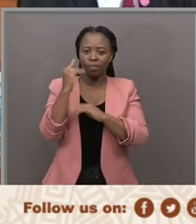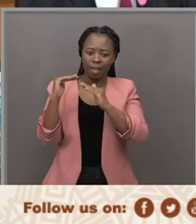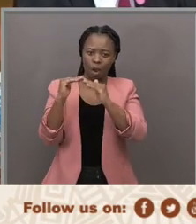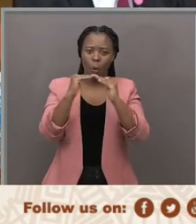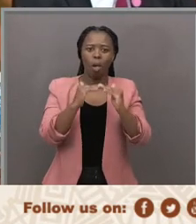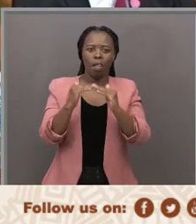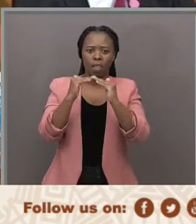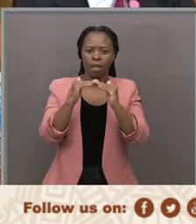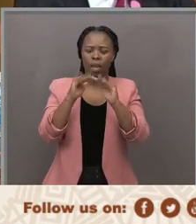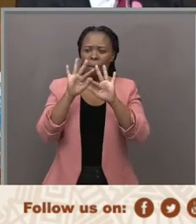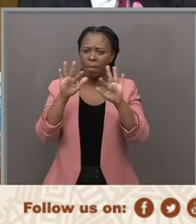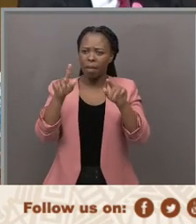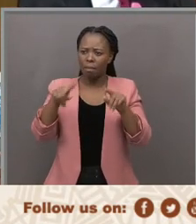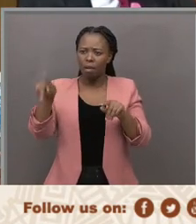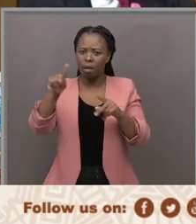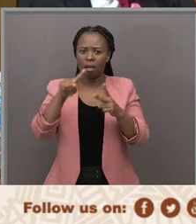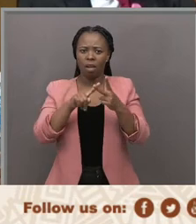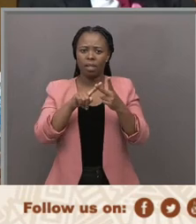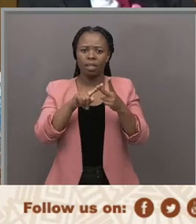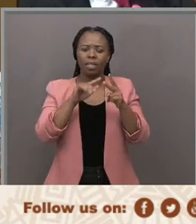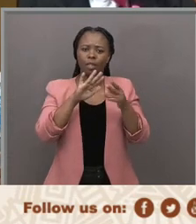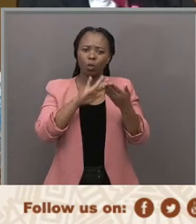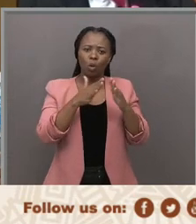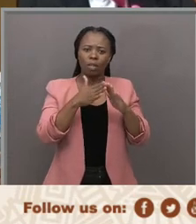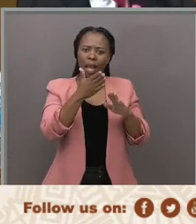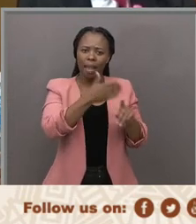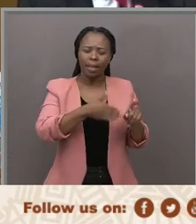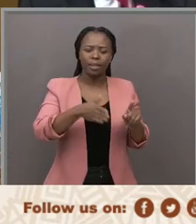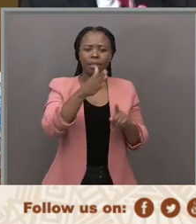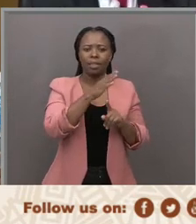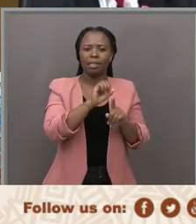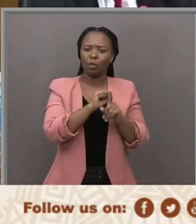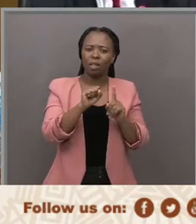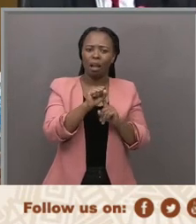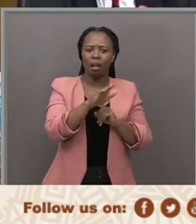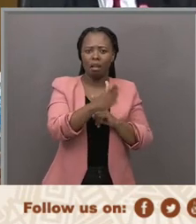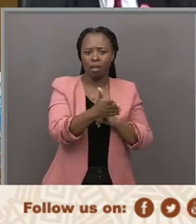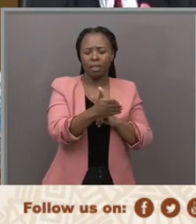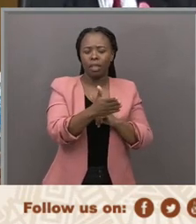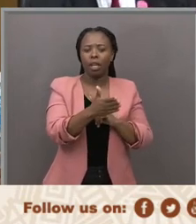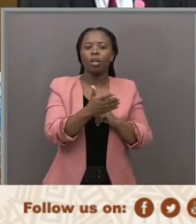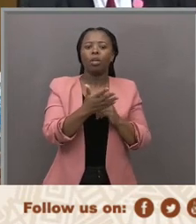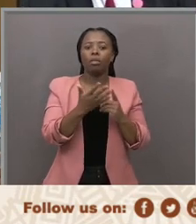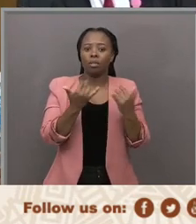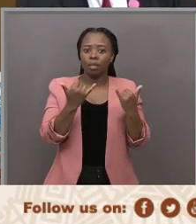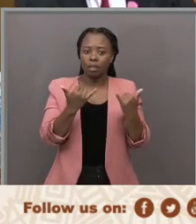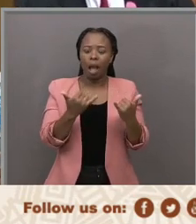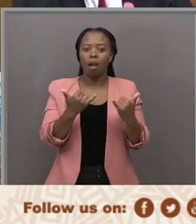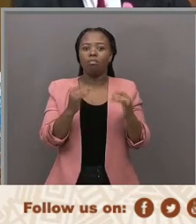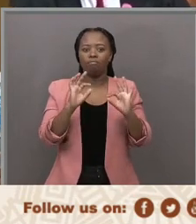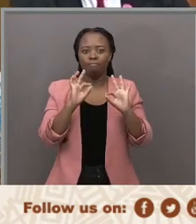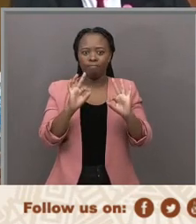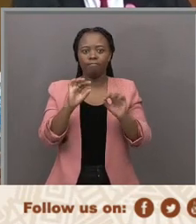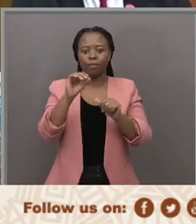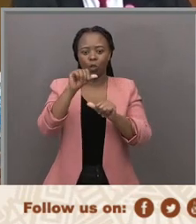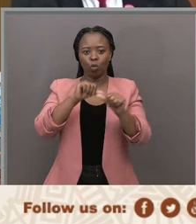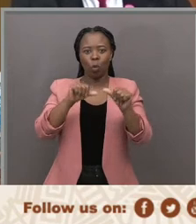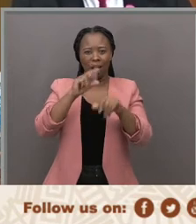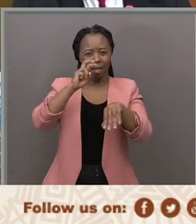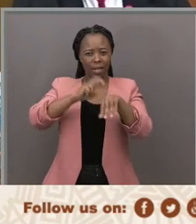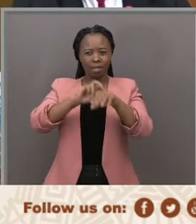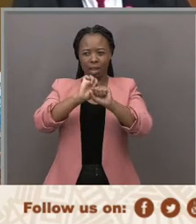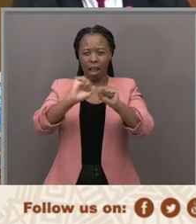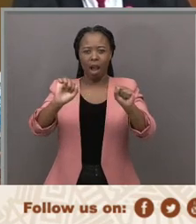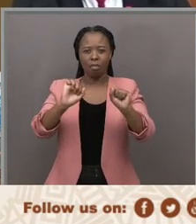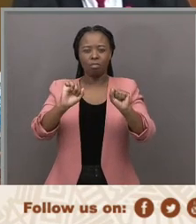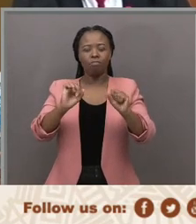the residents of Gauteng, clean governance means an ethical state geared to meet their social needs, as well